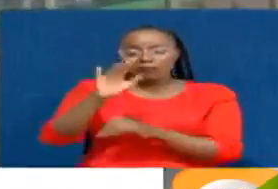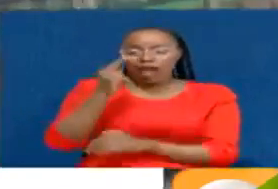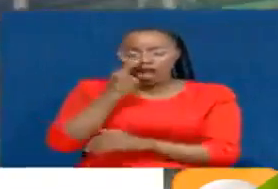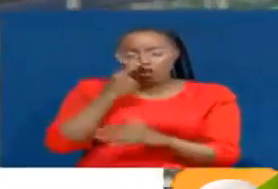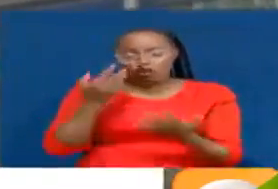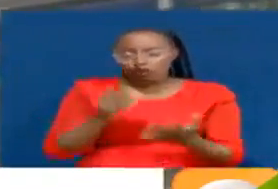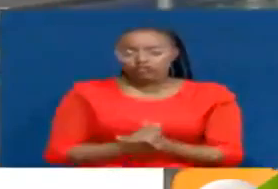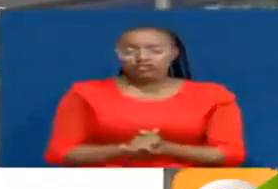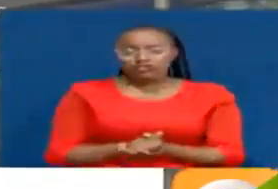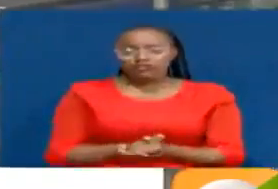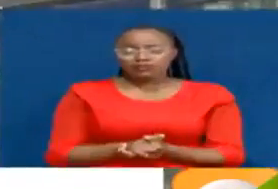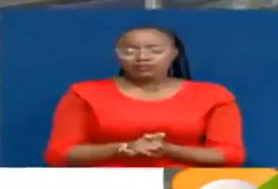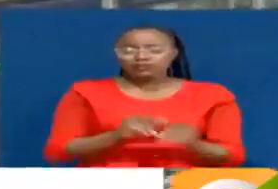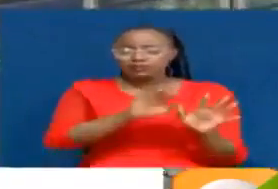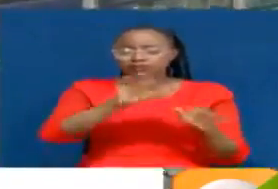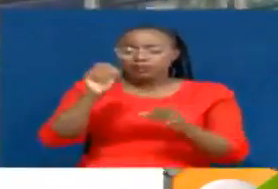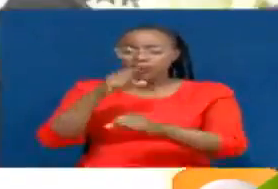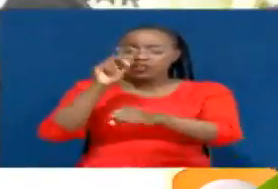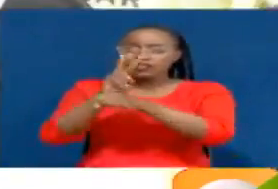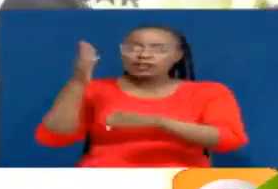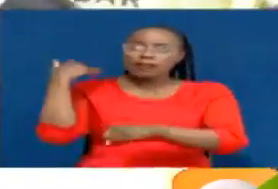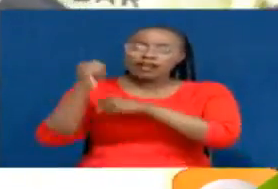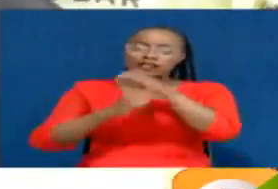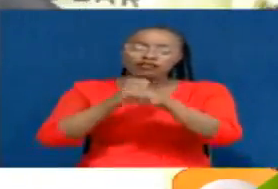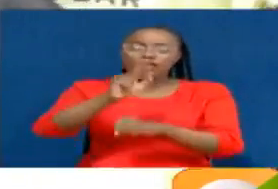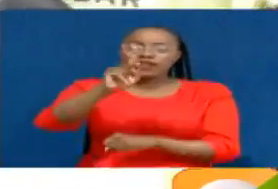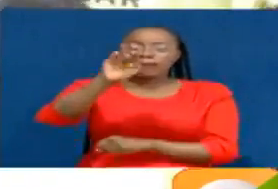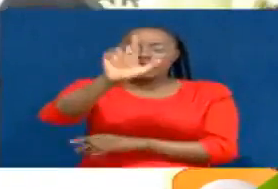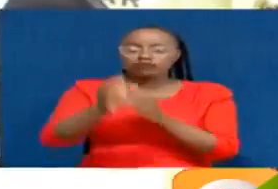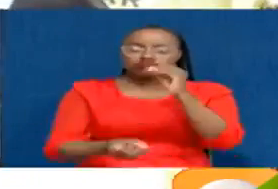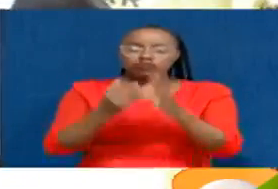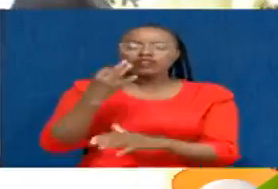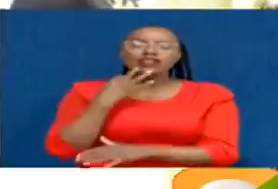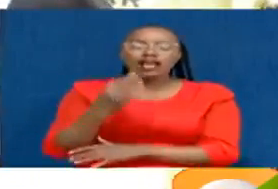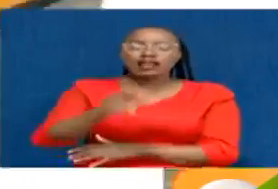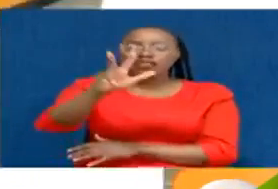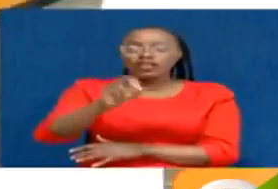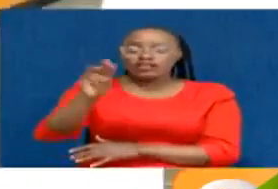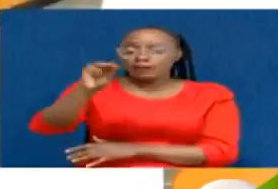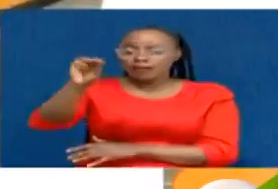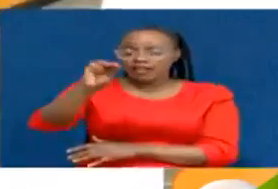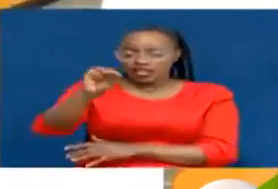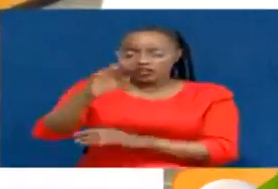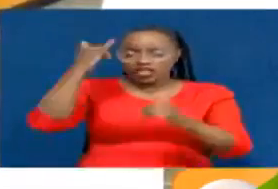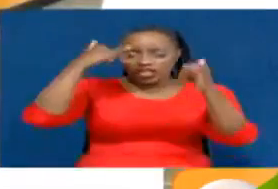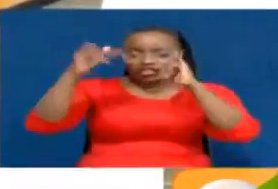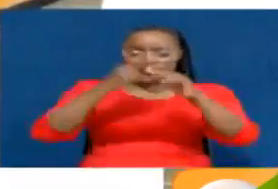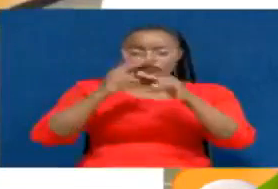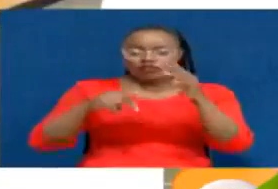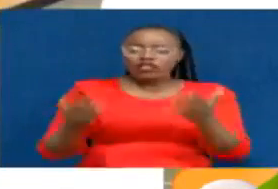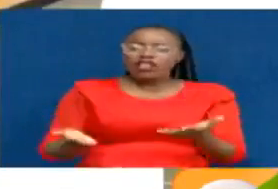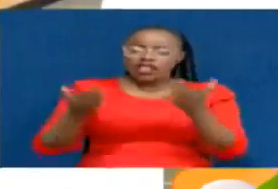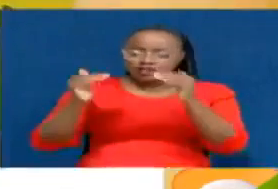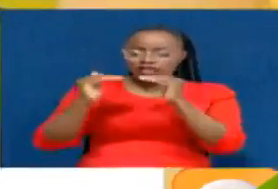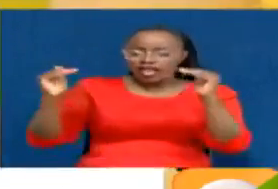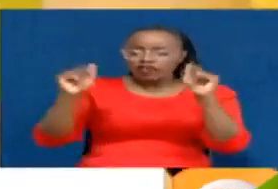home. In December last year, KBL unveiled a 330 million shillings initiative dubbed Raise